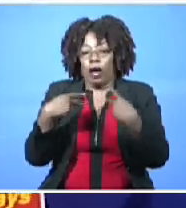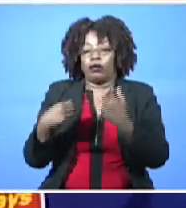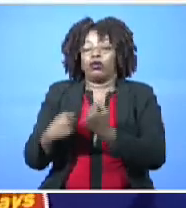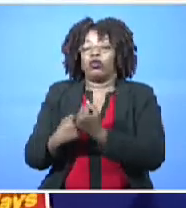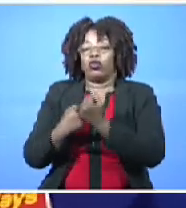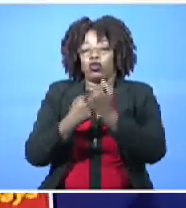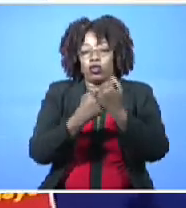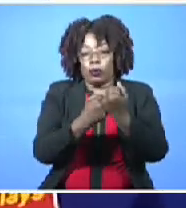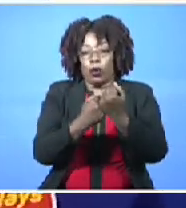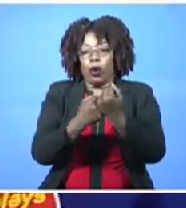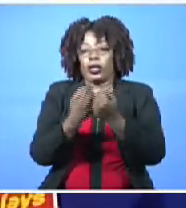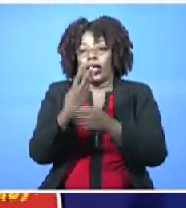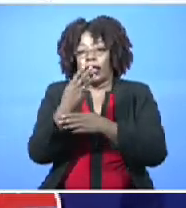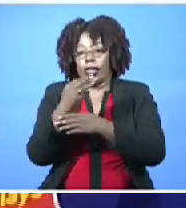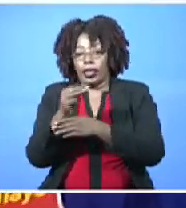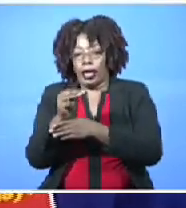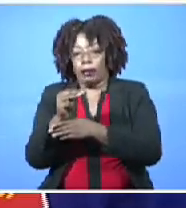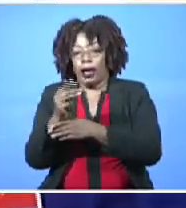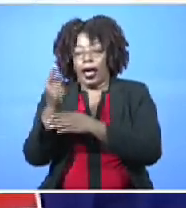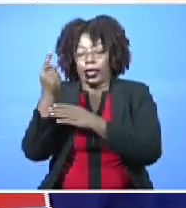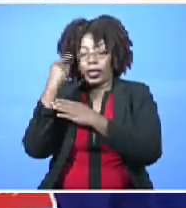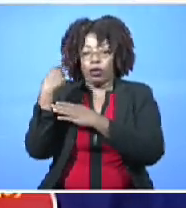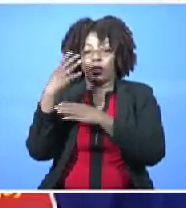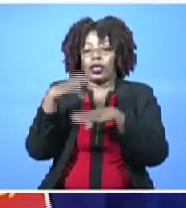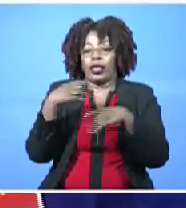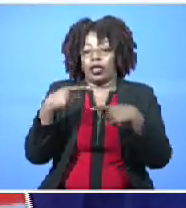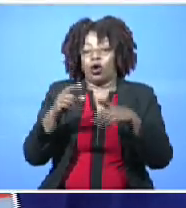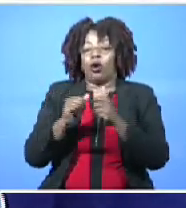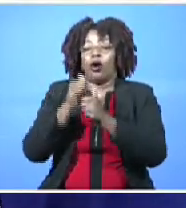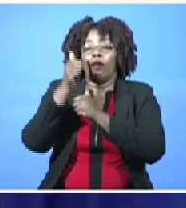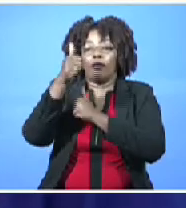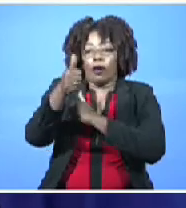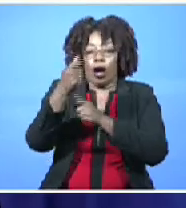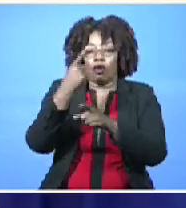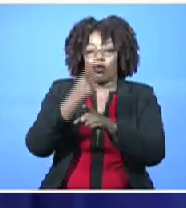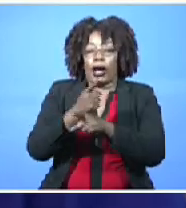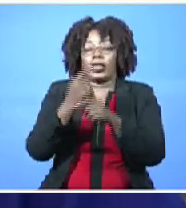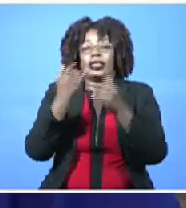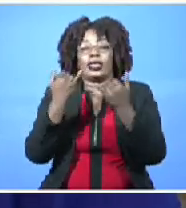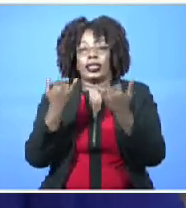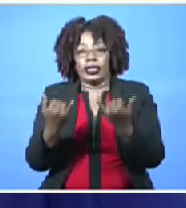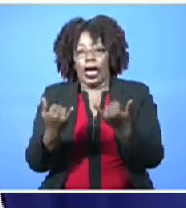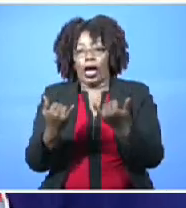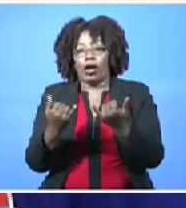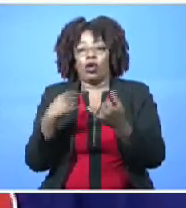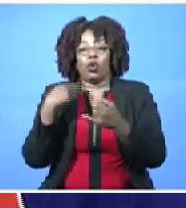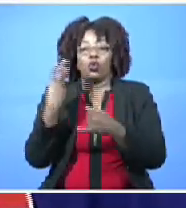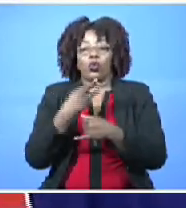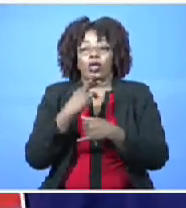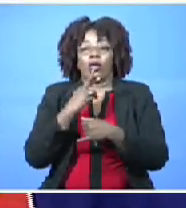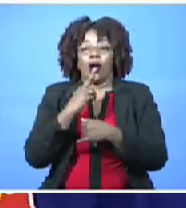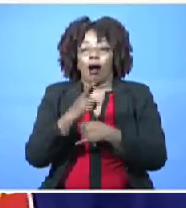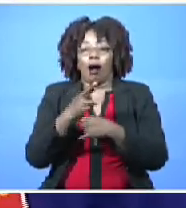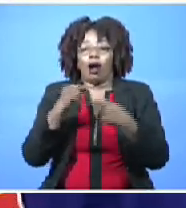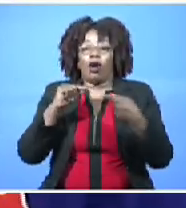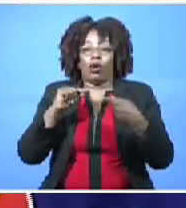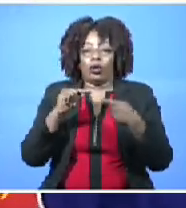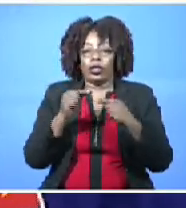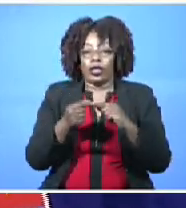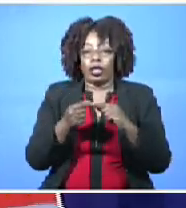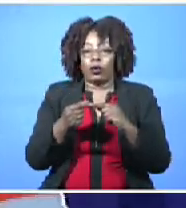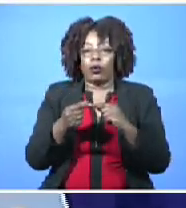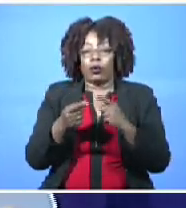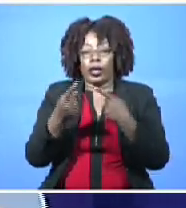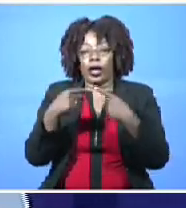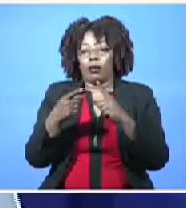the federation, I think we could go far in softball, because right now we are hurting. We really and truly are hurting when it